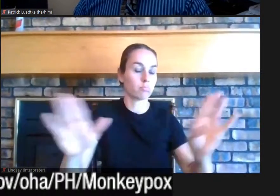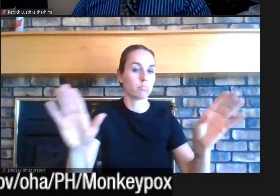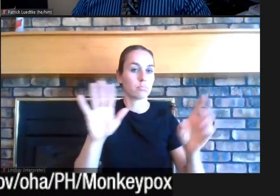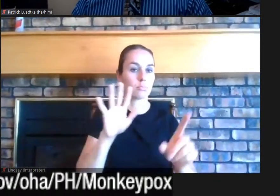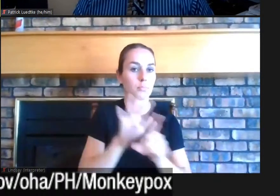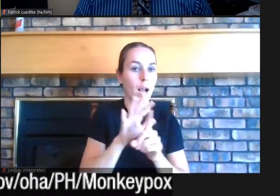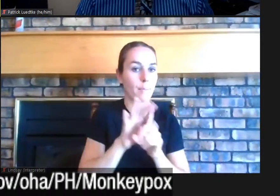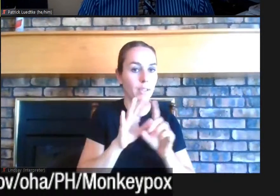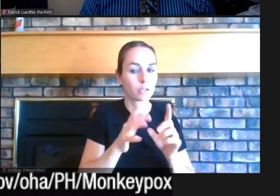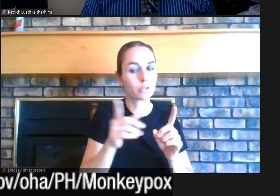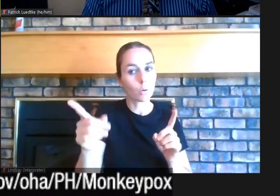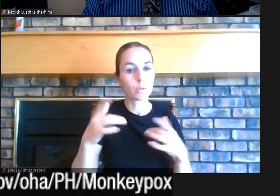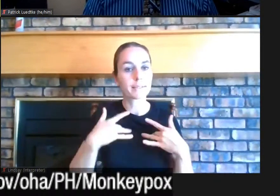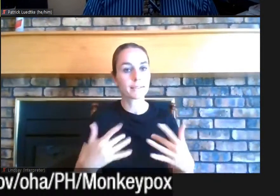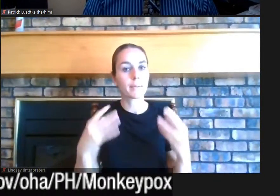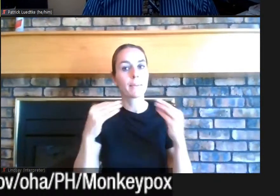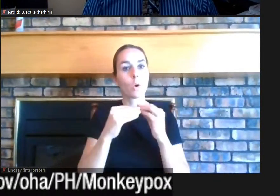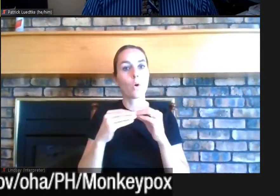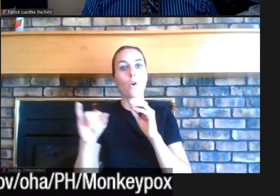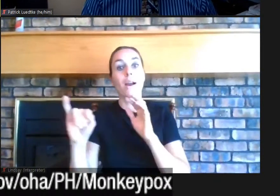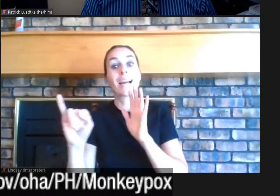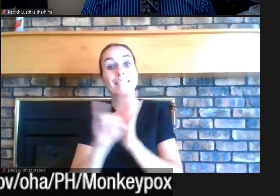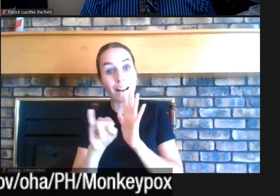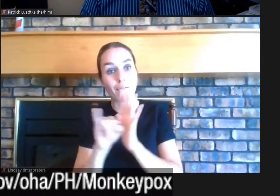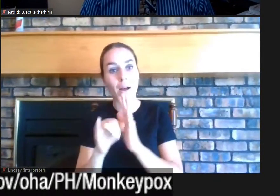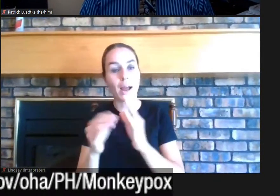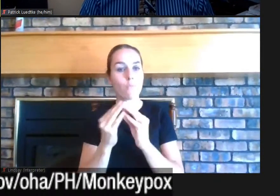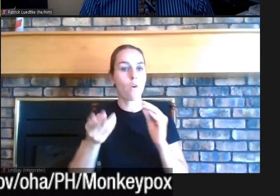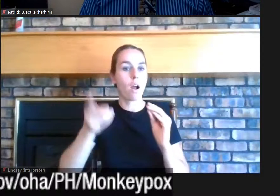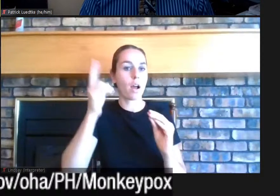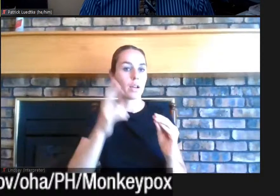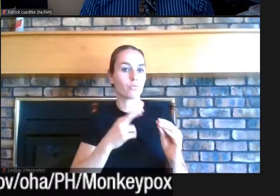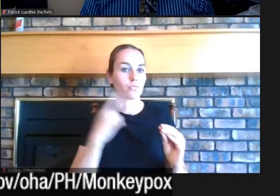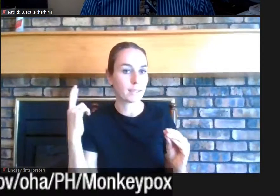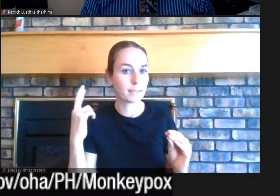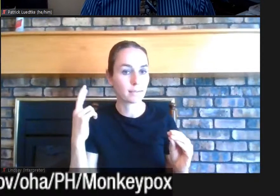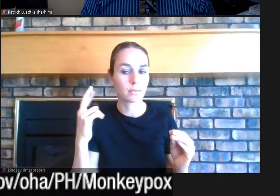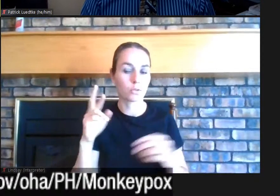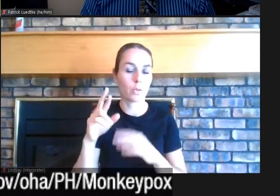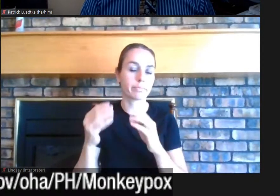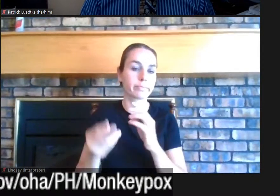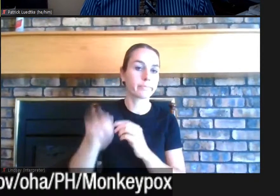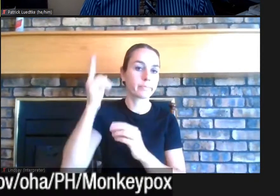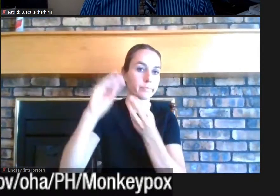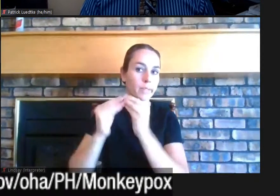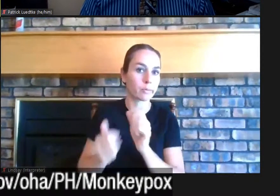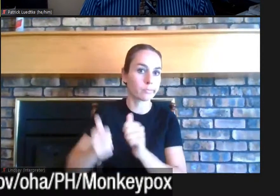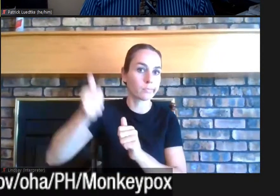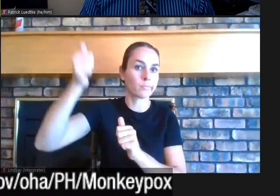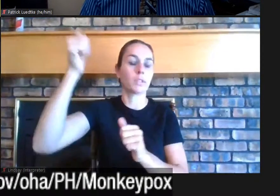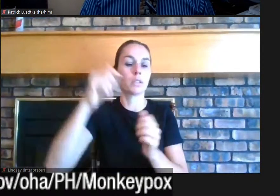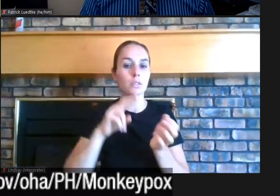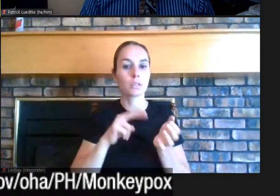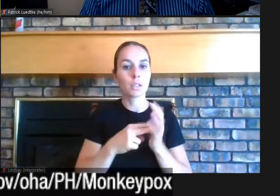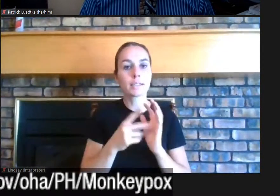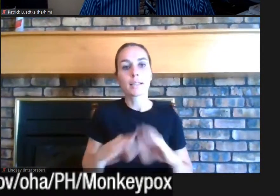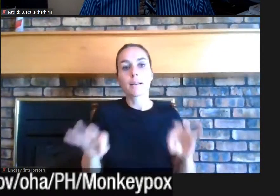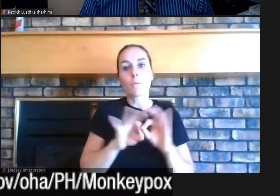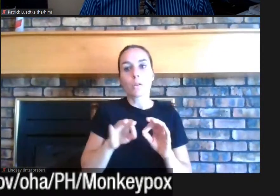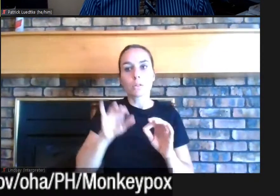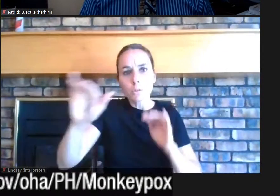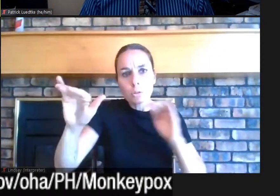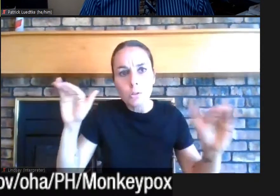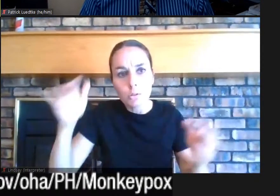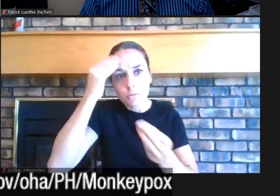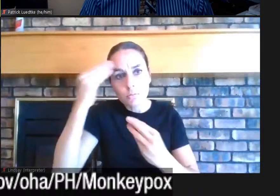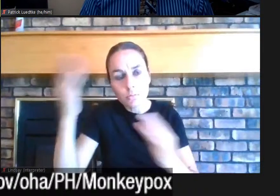being identified as having monkeypox at a higher rate. So we need to continue a focus to try and prevention messages, get folks in for